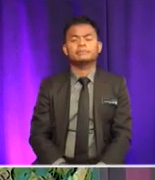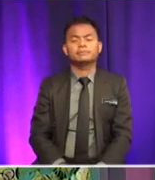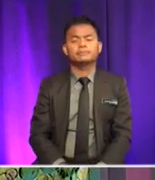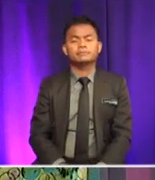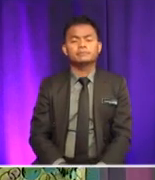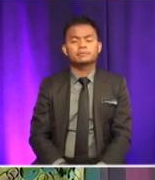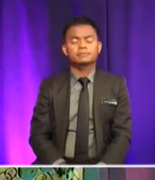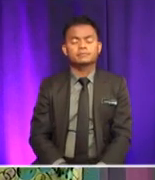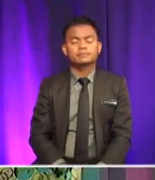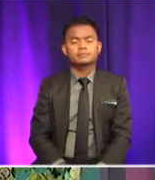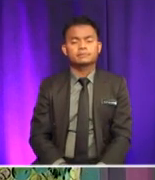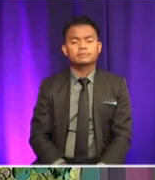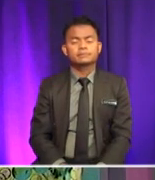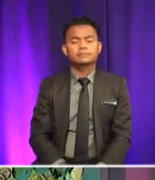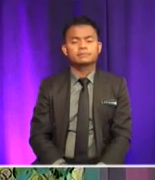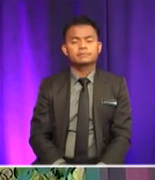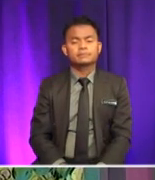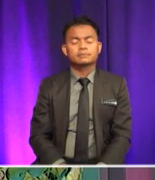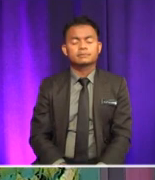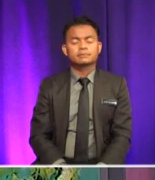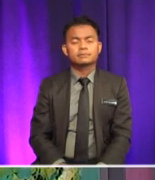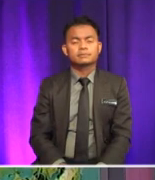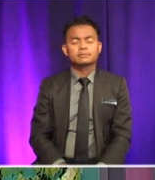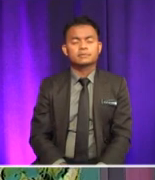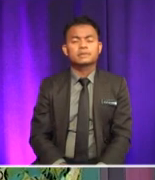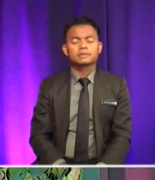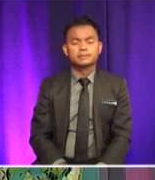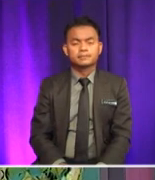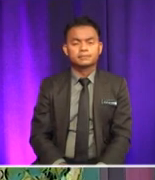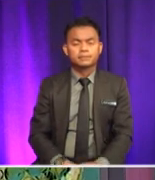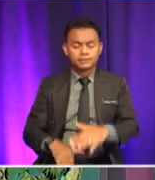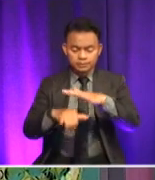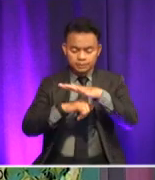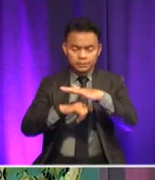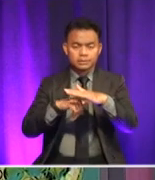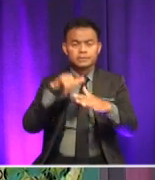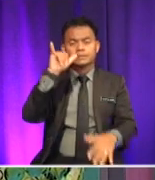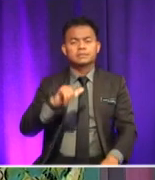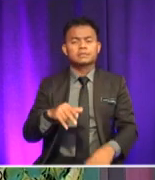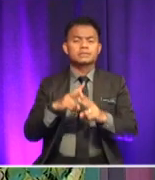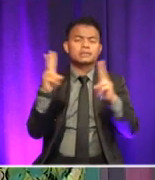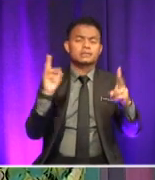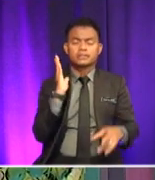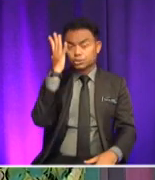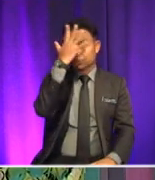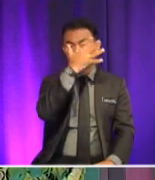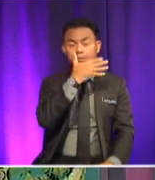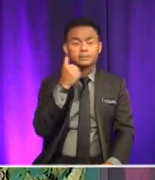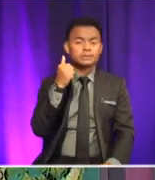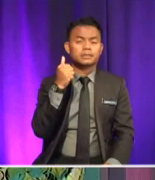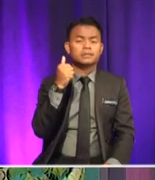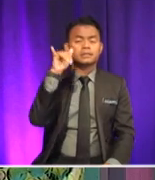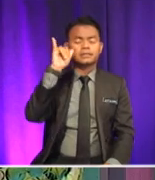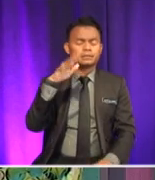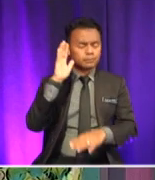starts at the setting of a beautiful paradise, which is actually an island filled with birds. And